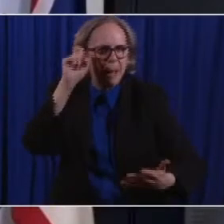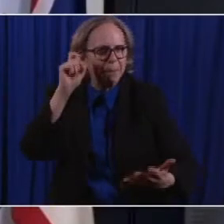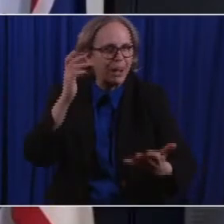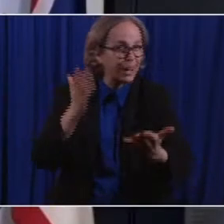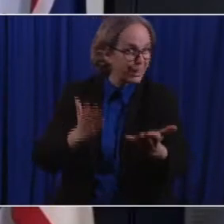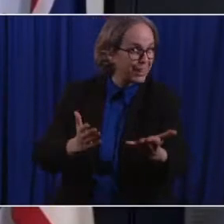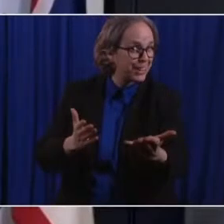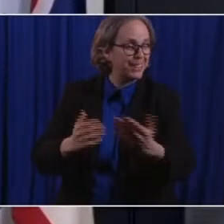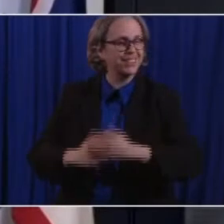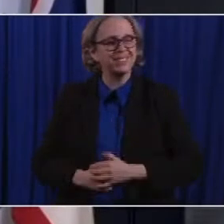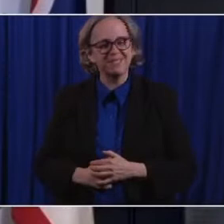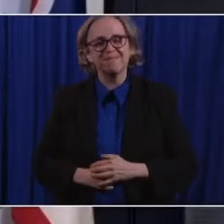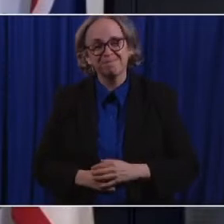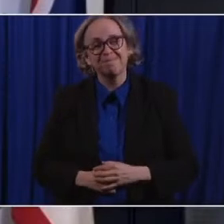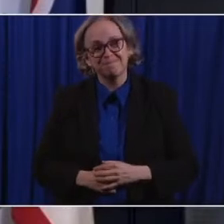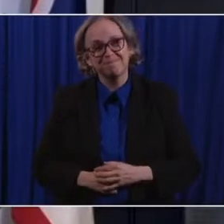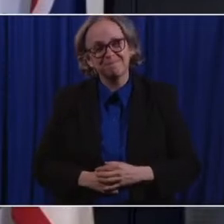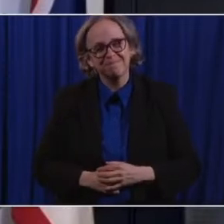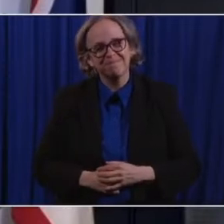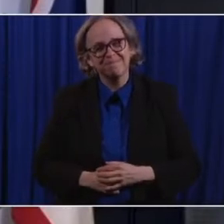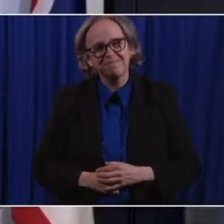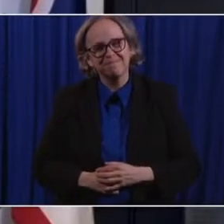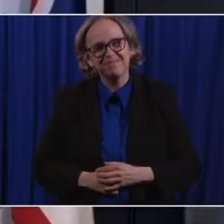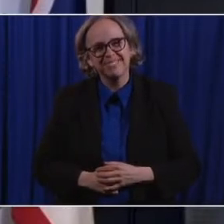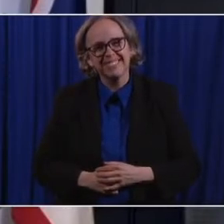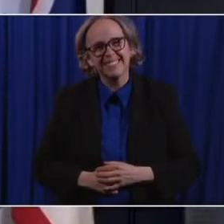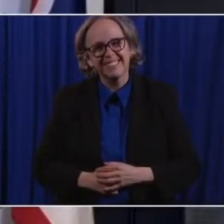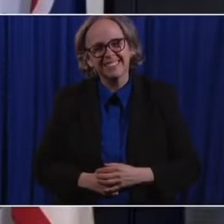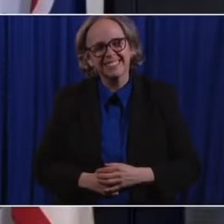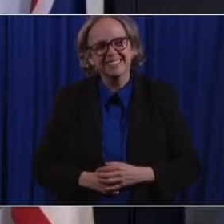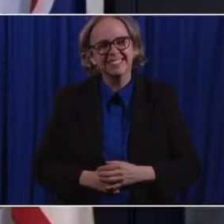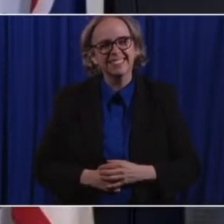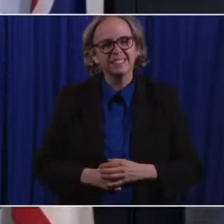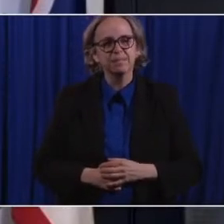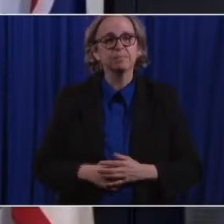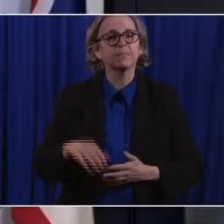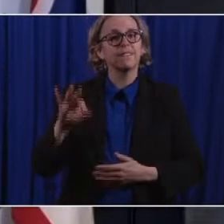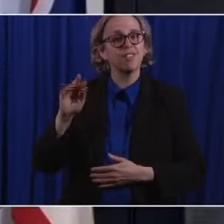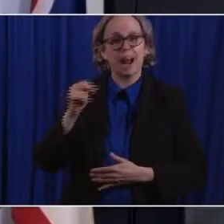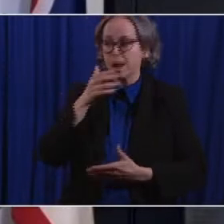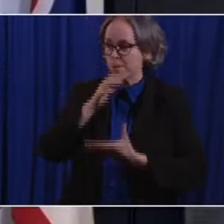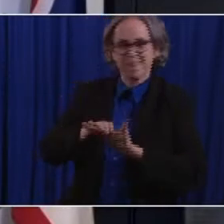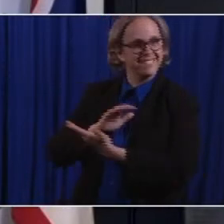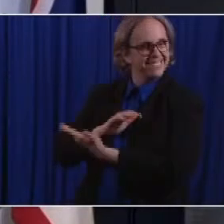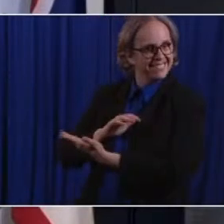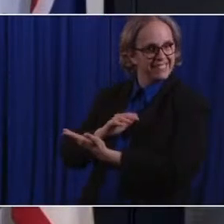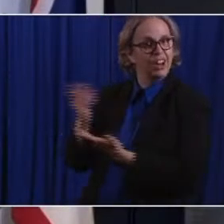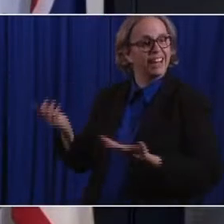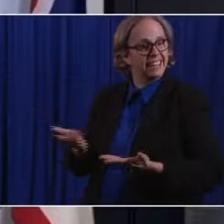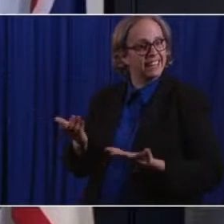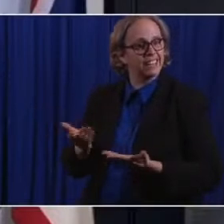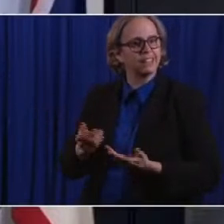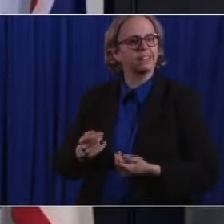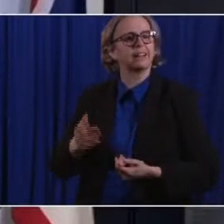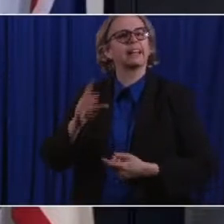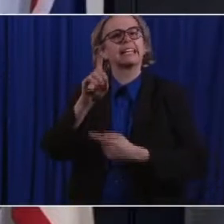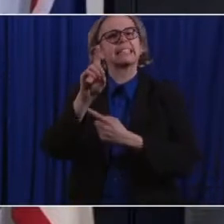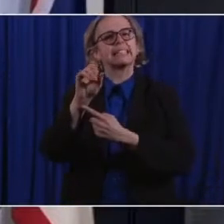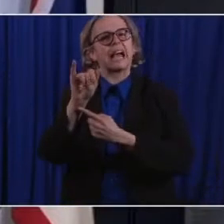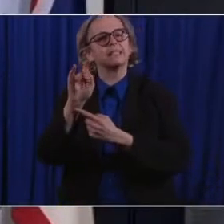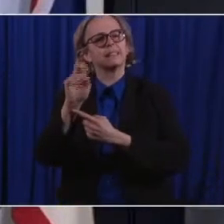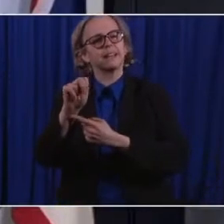us in Ohio. Fran and I are joining you today from the Dayton Convention Center,